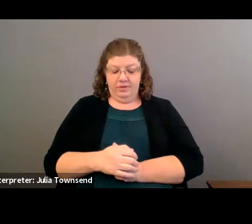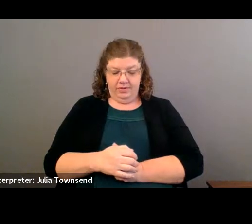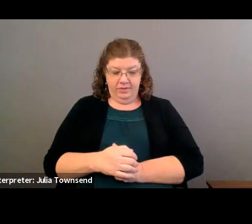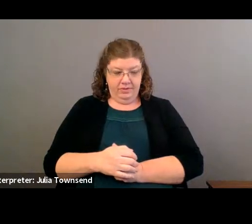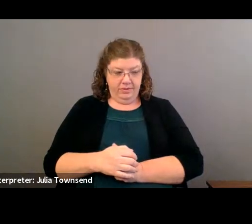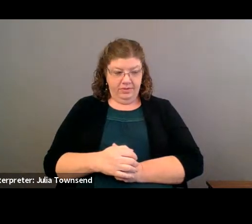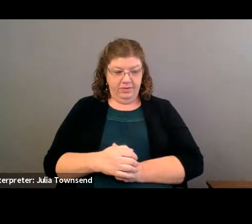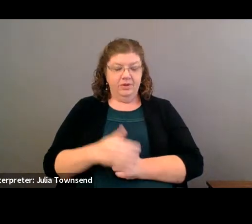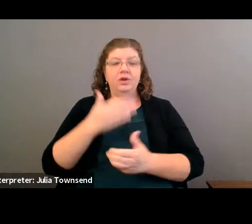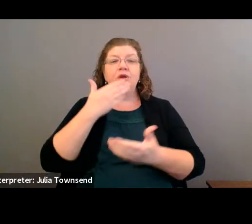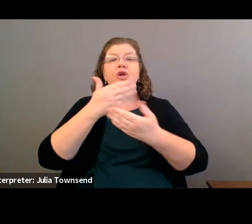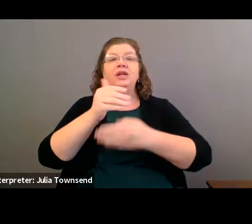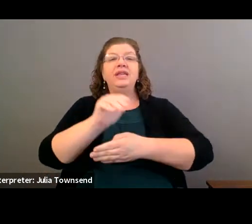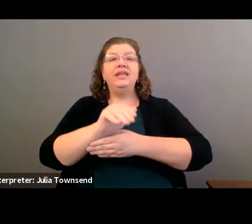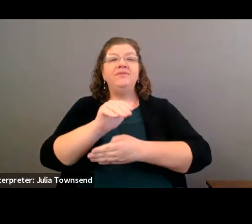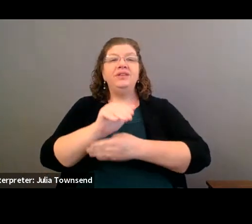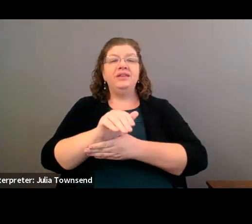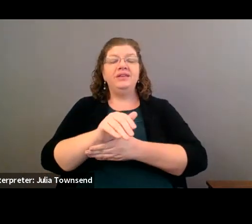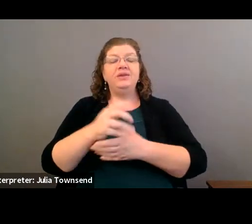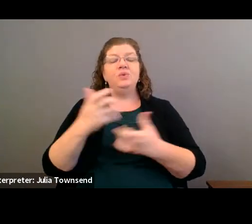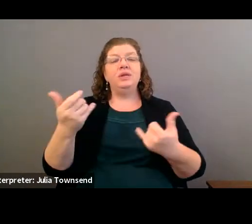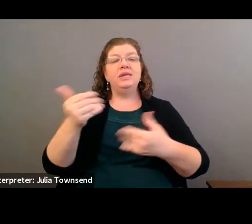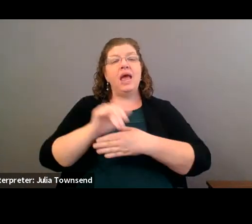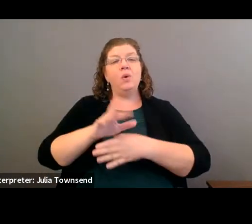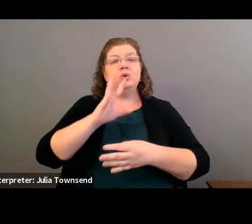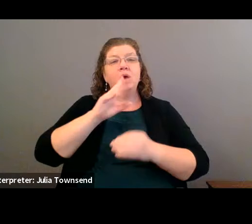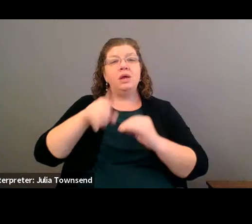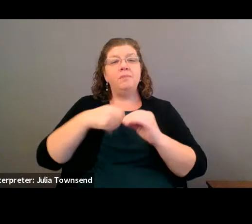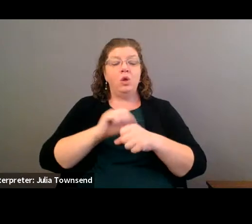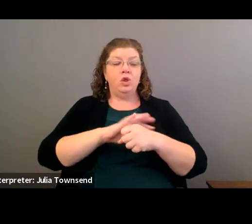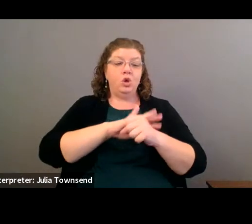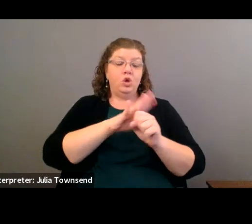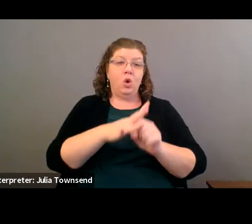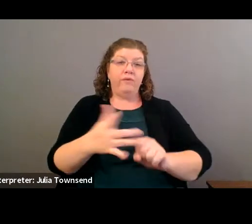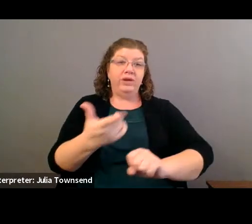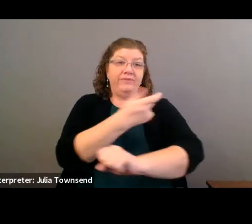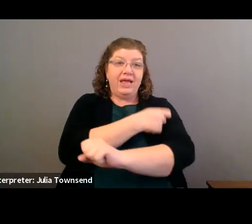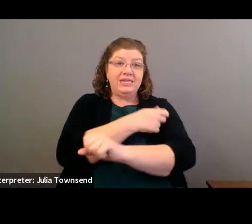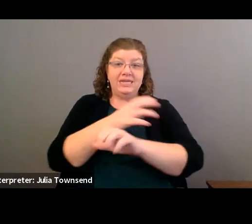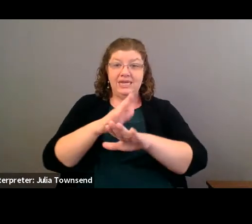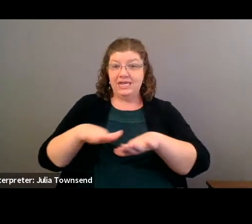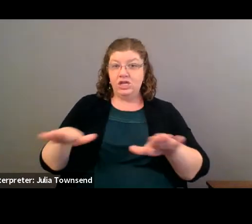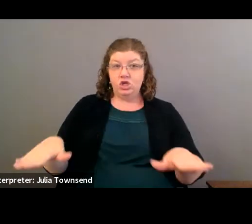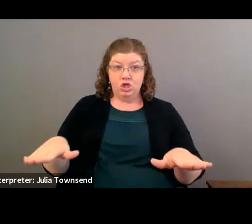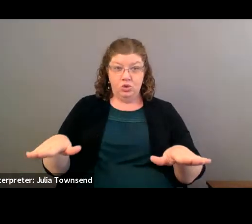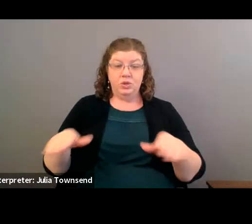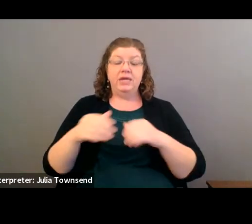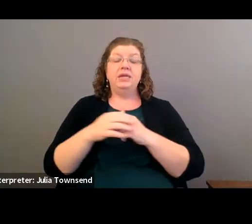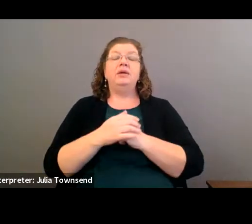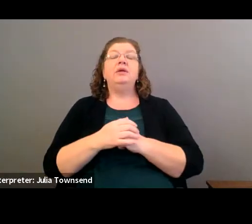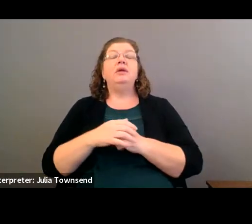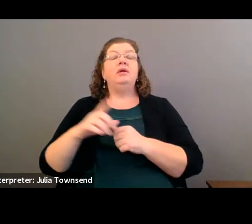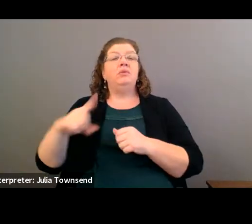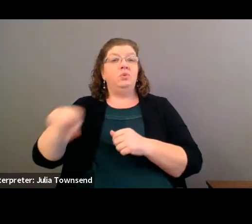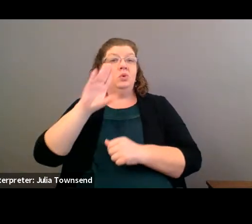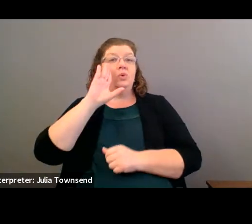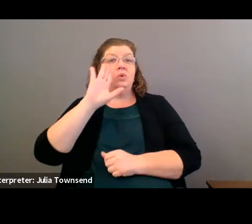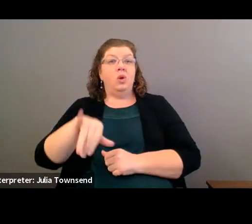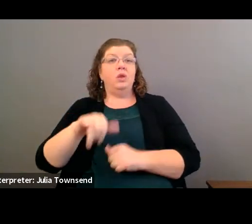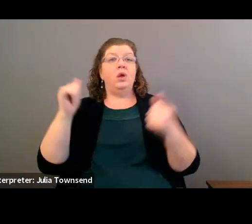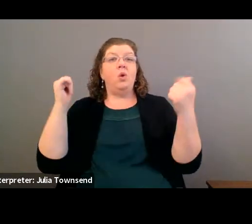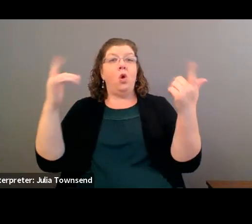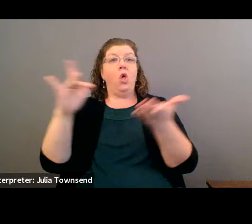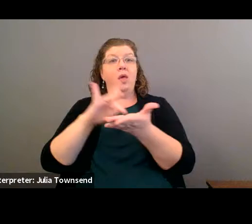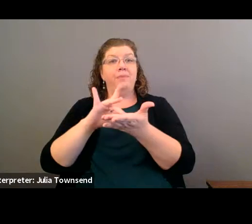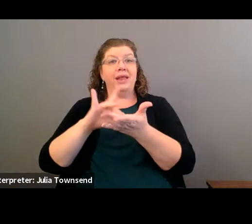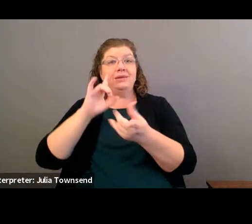Good evening. I wanted to talk about the COVID vaccines in children. As you know, all medicine comes down